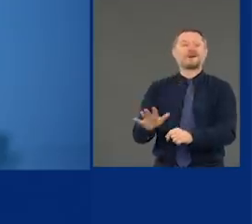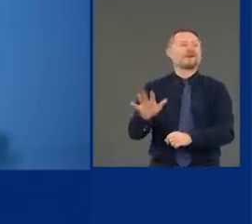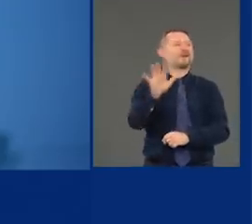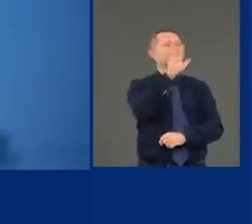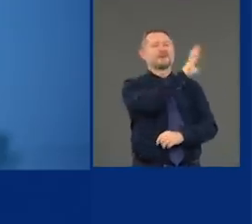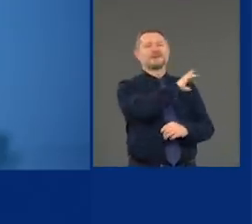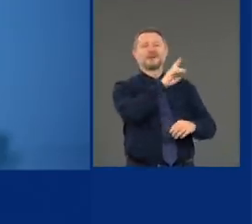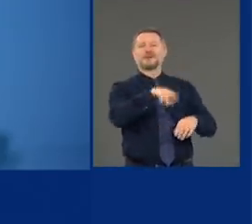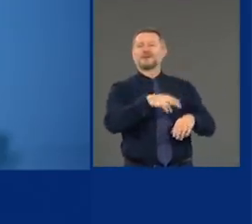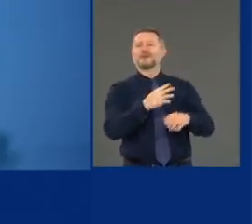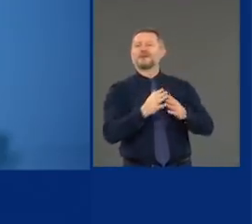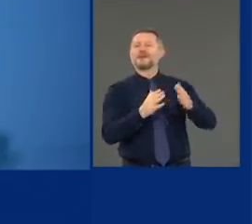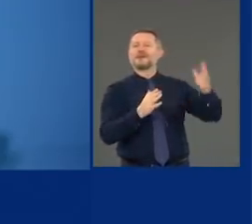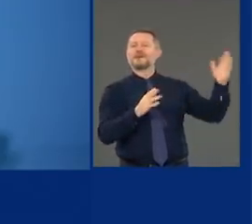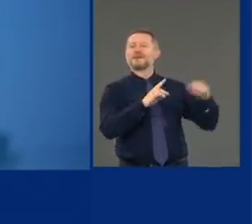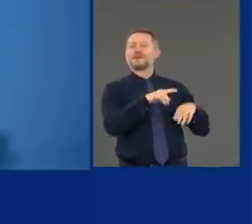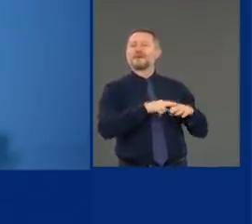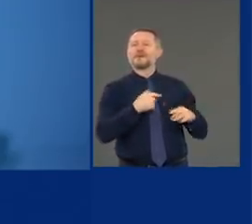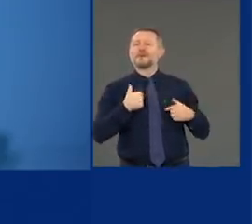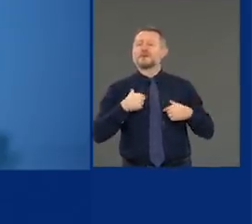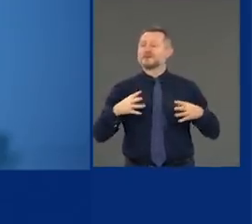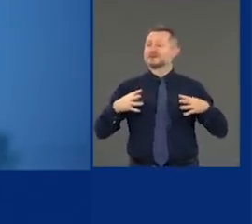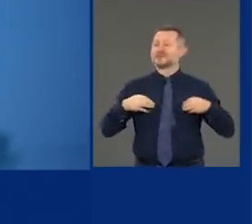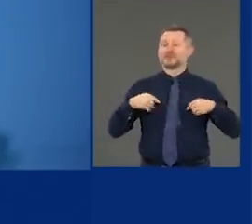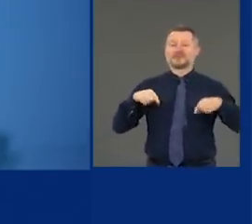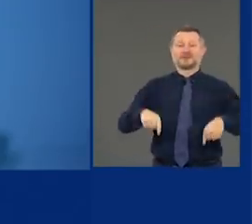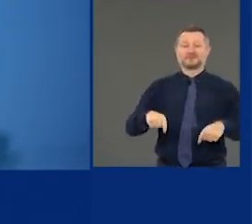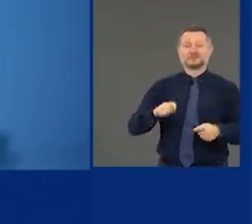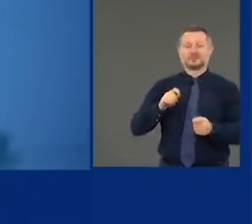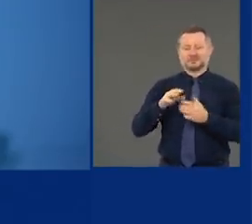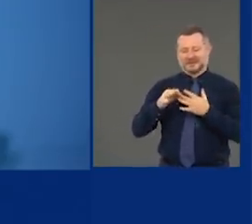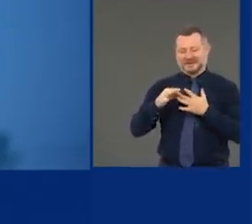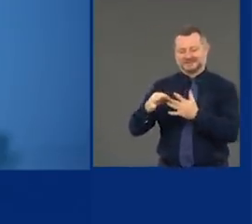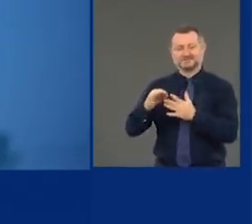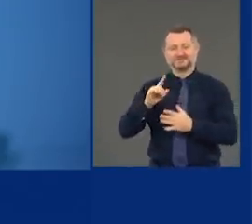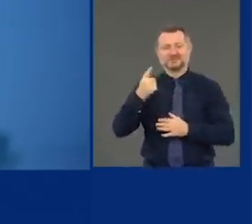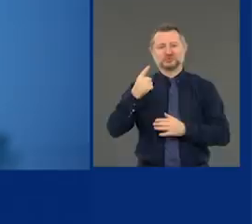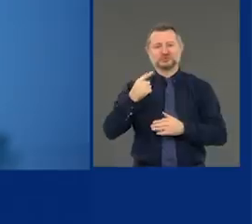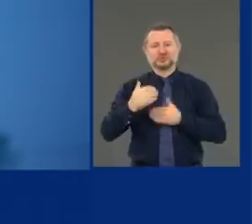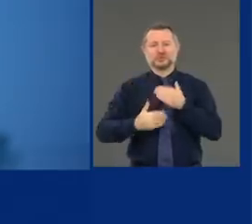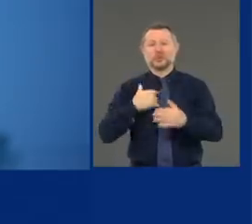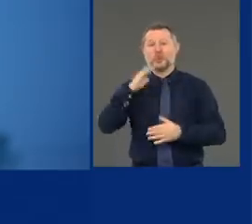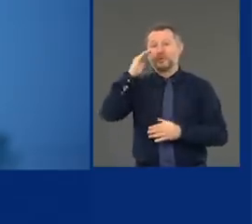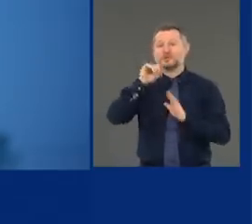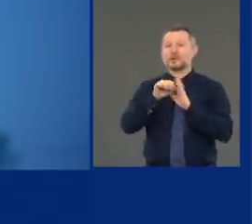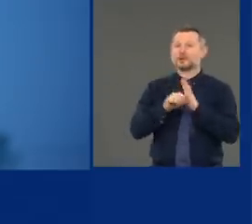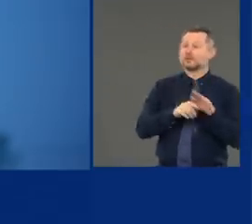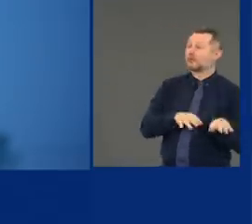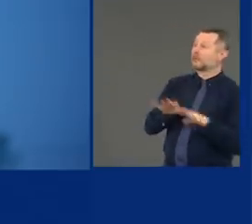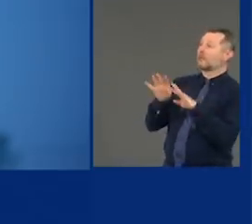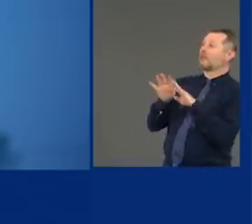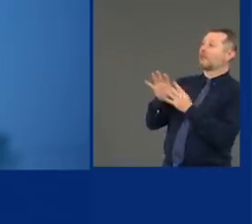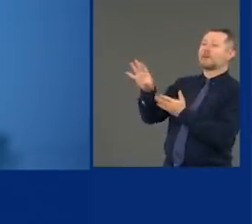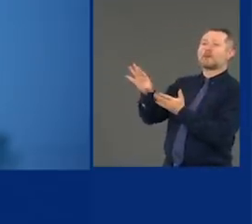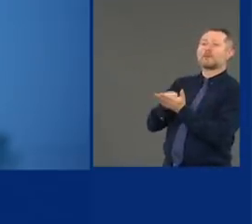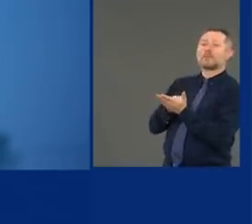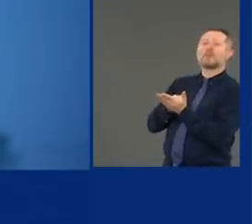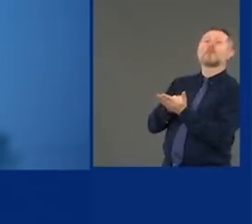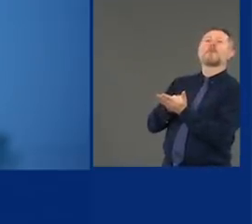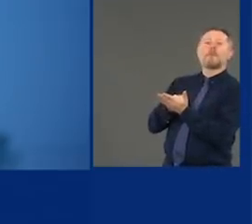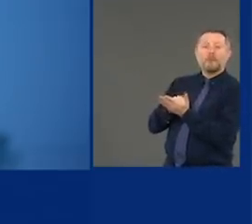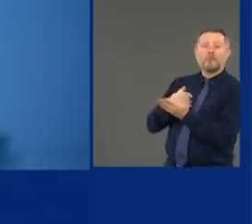State will take this legislative action, and I hope it then becomes a model for other states to follow. We've done that in New York